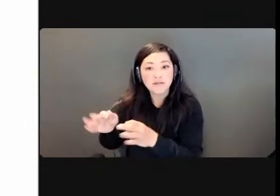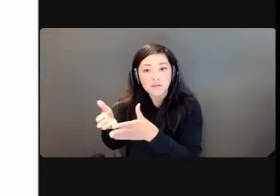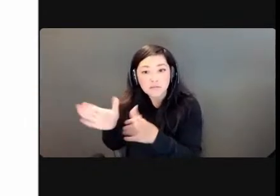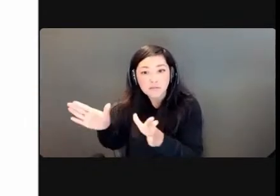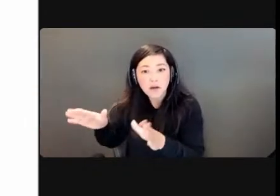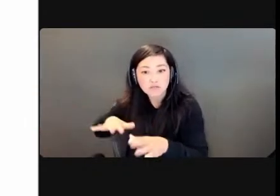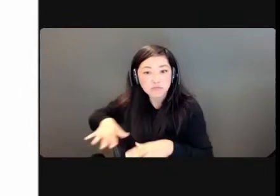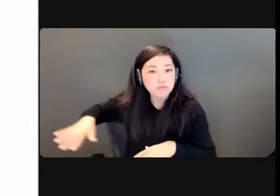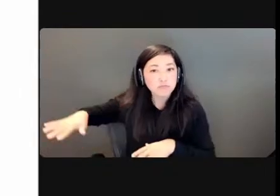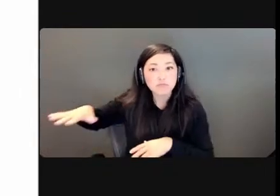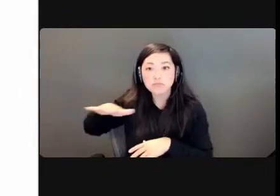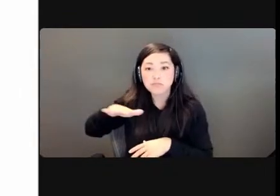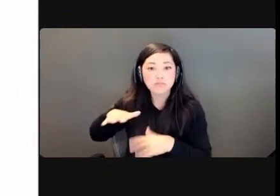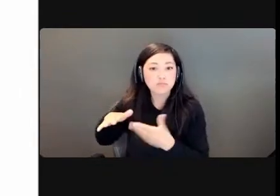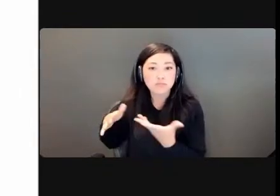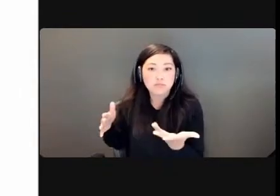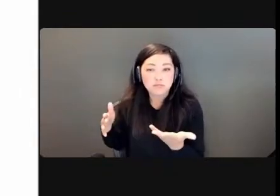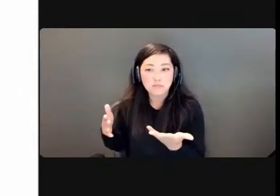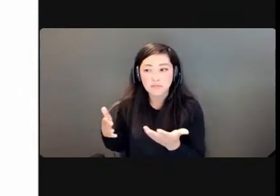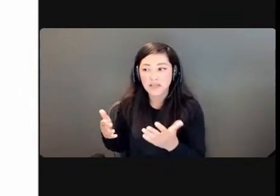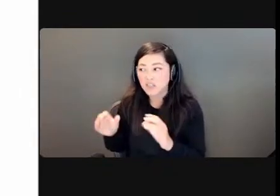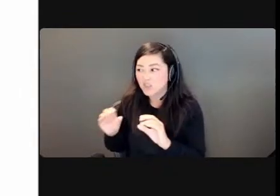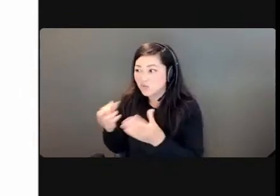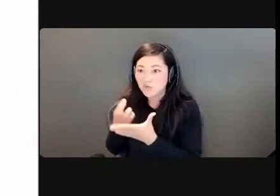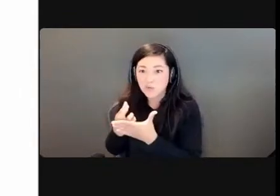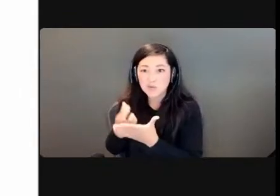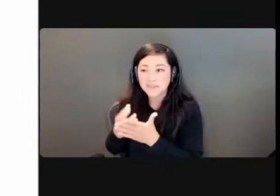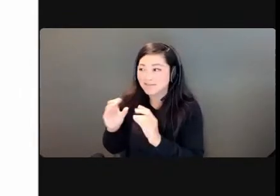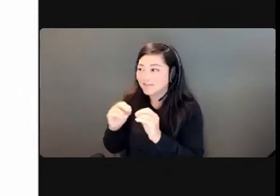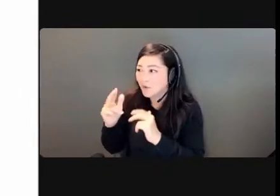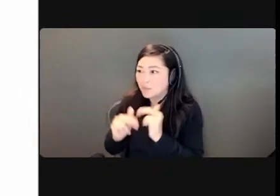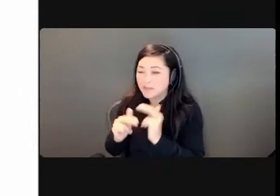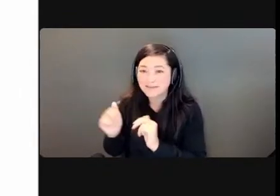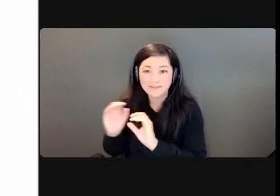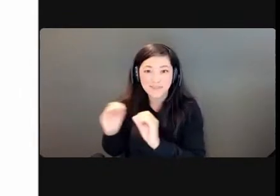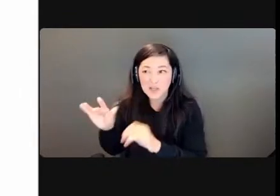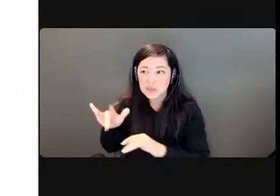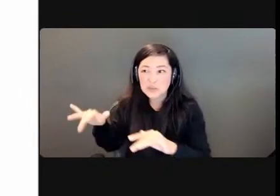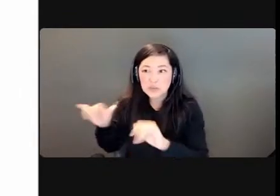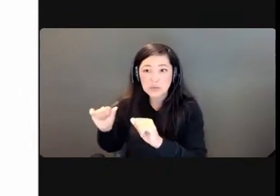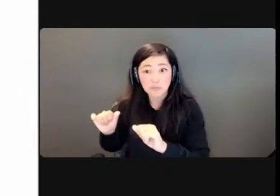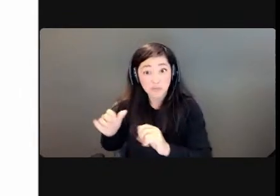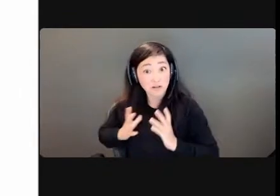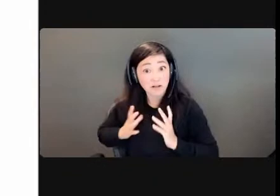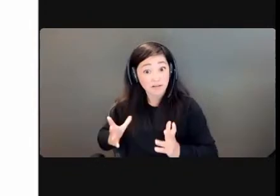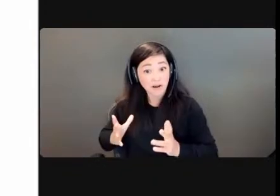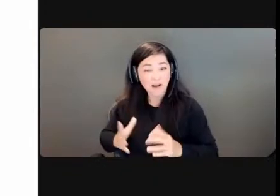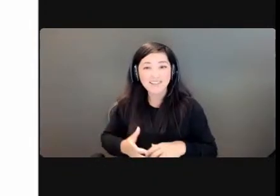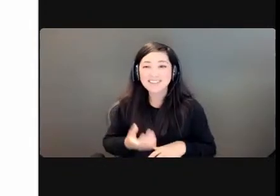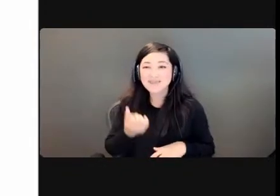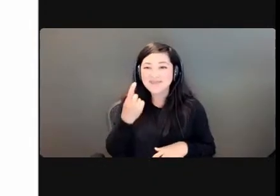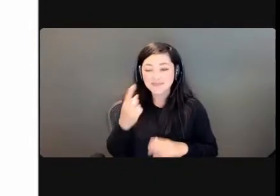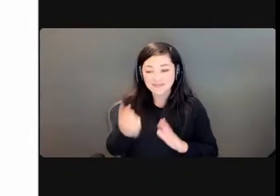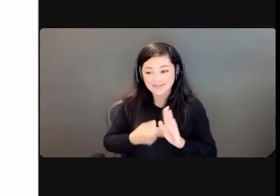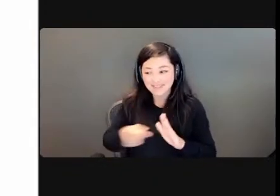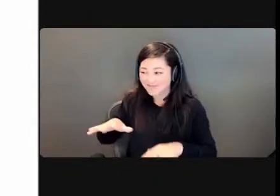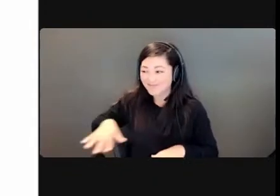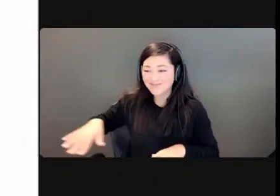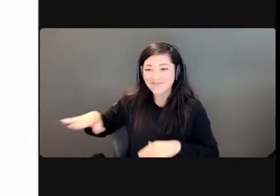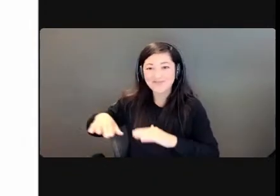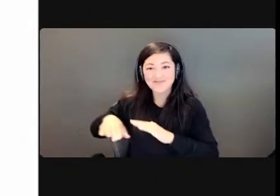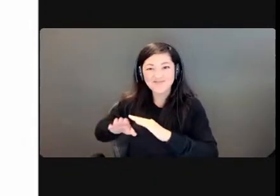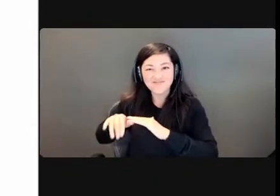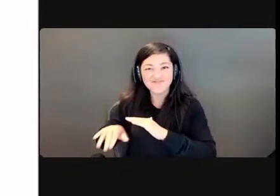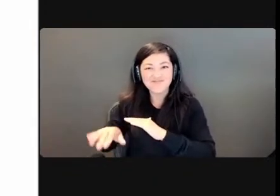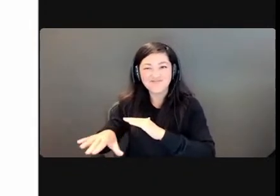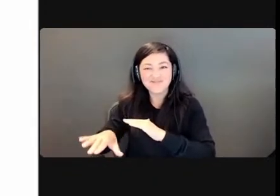land where there really aren't any resources or amenities. Sometimes the terrain in those areas can be a bit